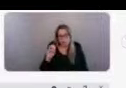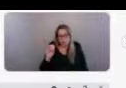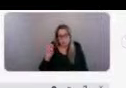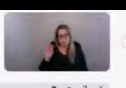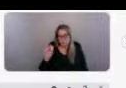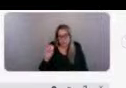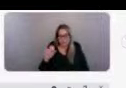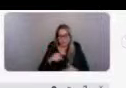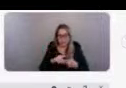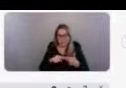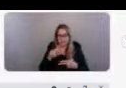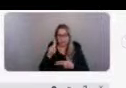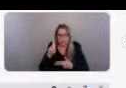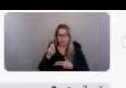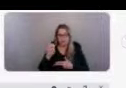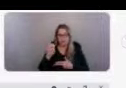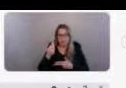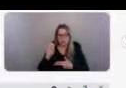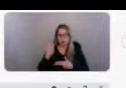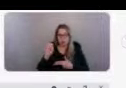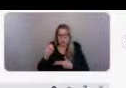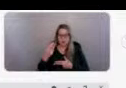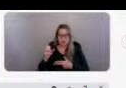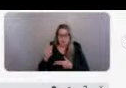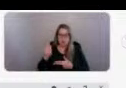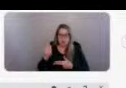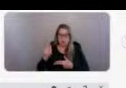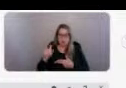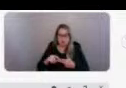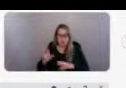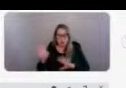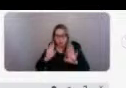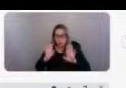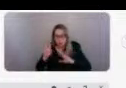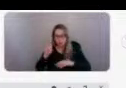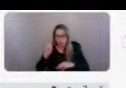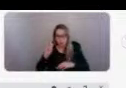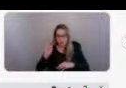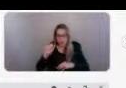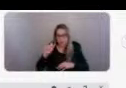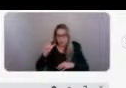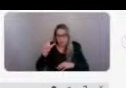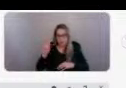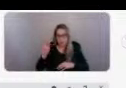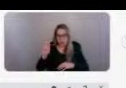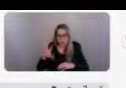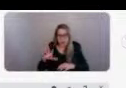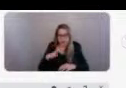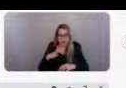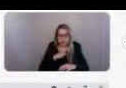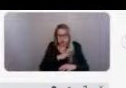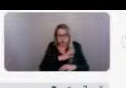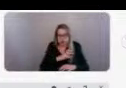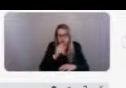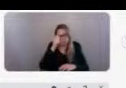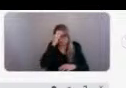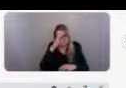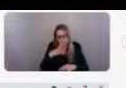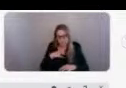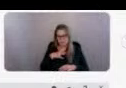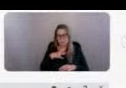howard hello commissioners my name is roman allman i am a chairman of several senior